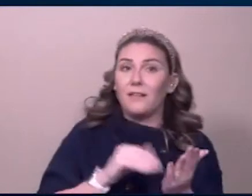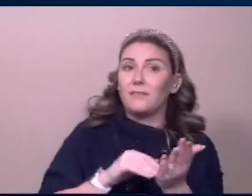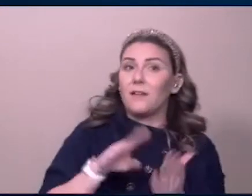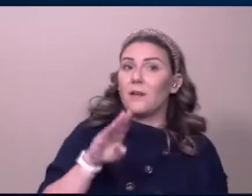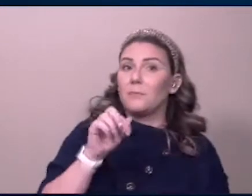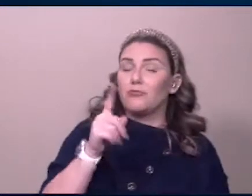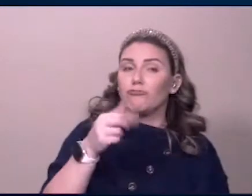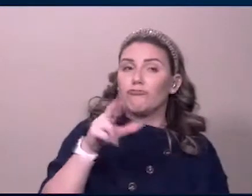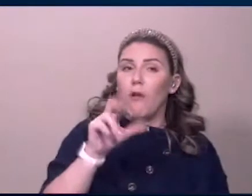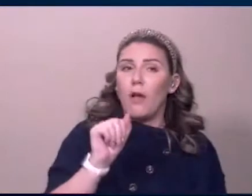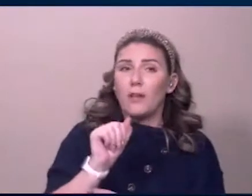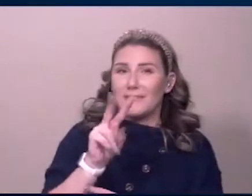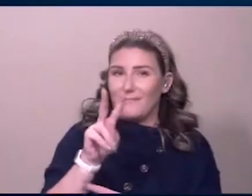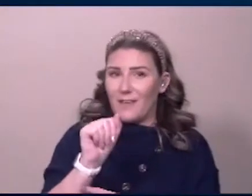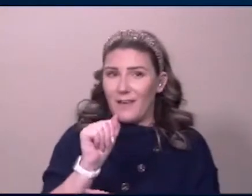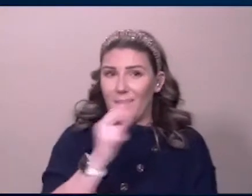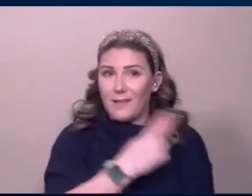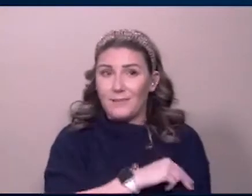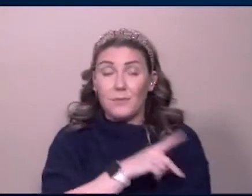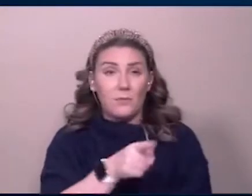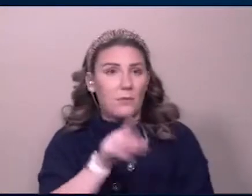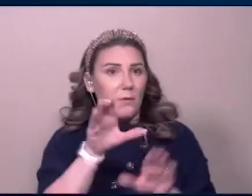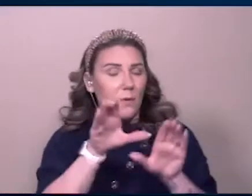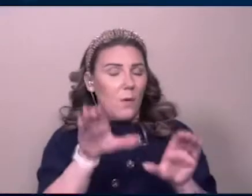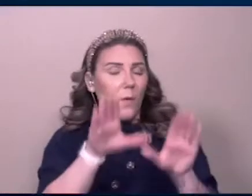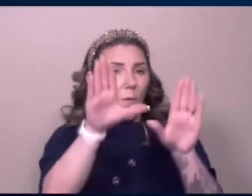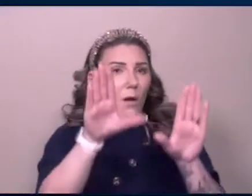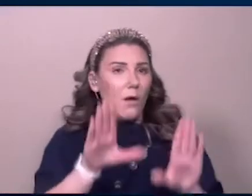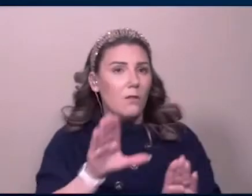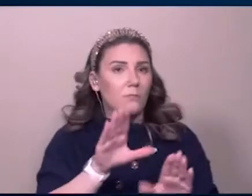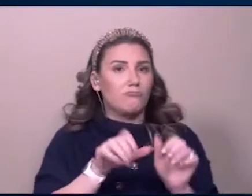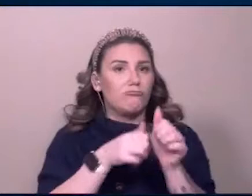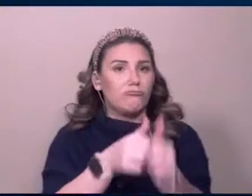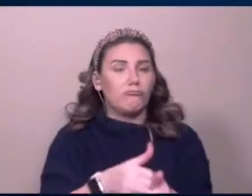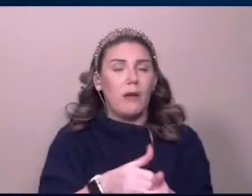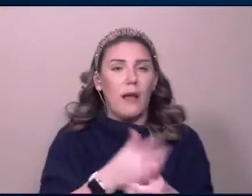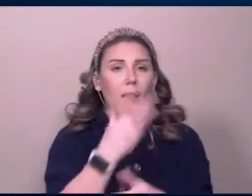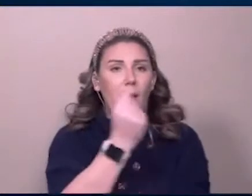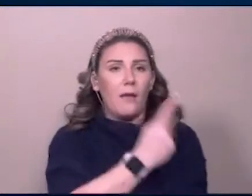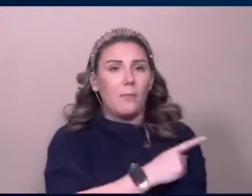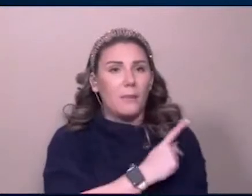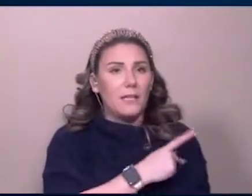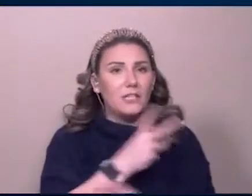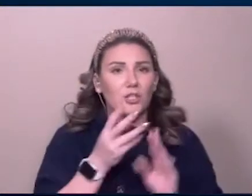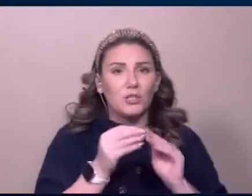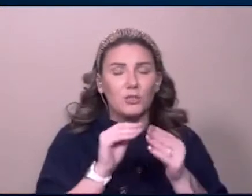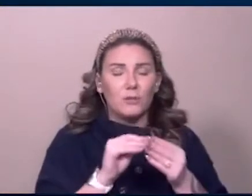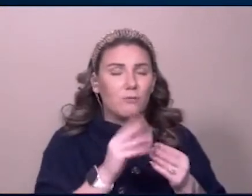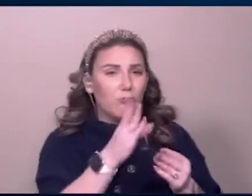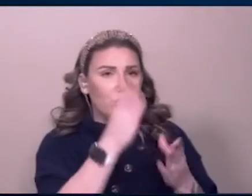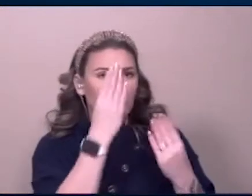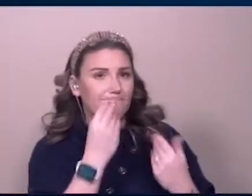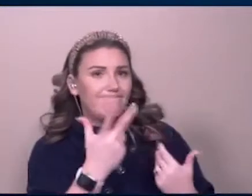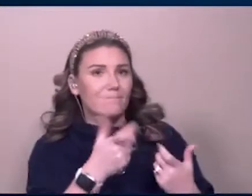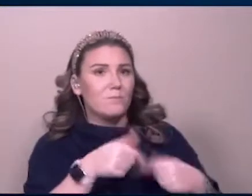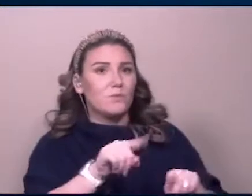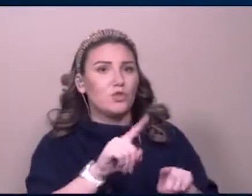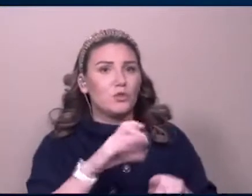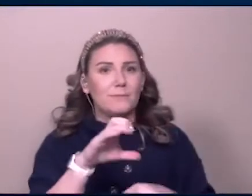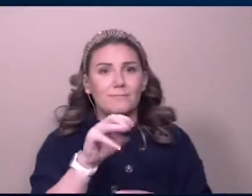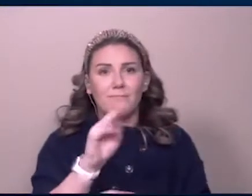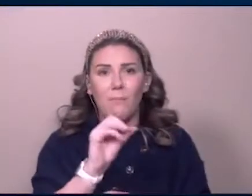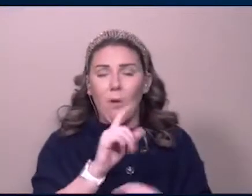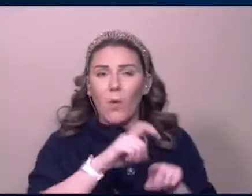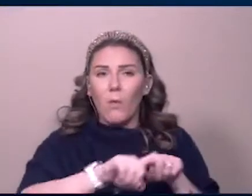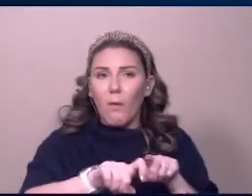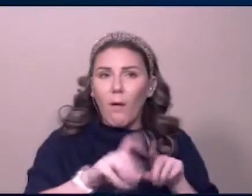VA, you have done a great job of tracking outpatient numbers. You've relayed those on the chief medical officer call. And what's your